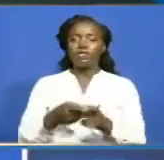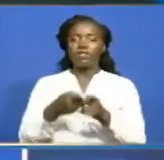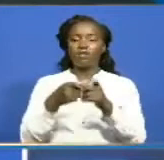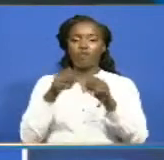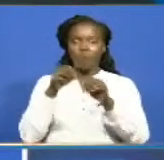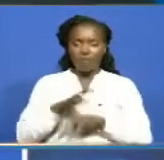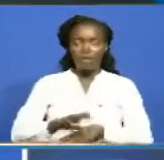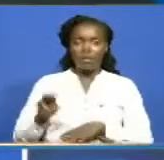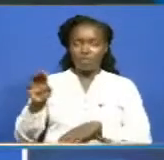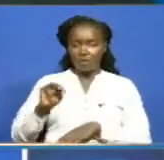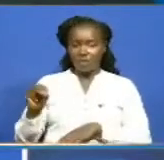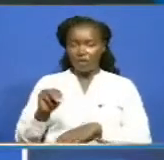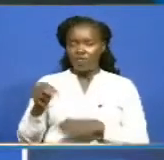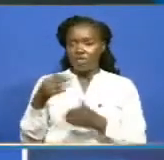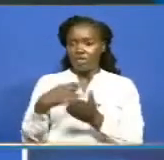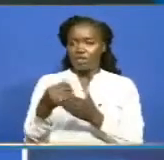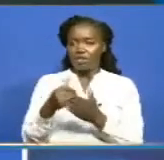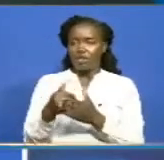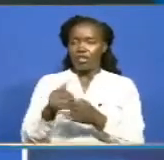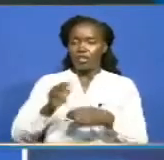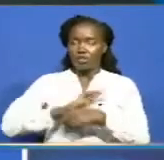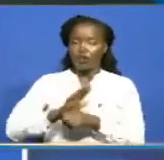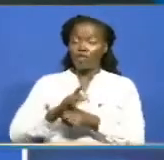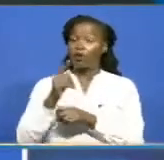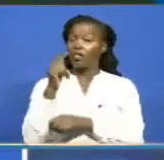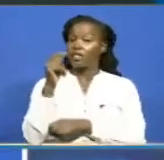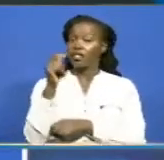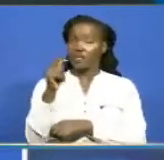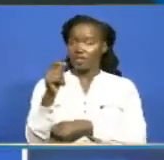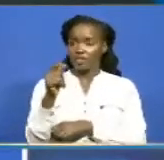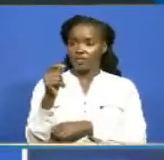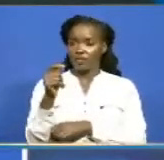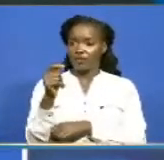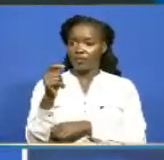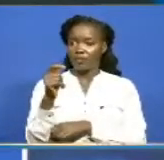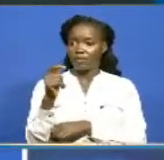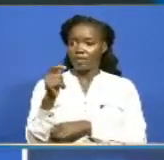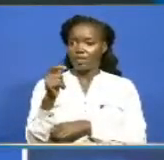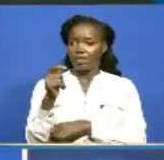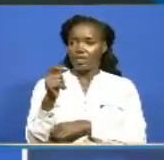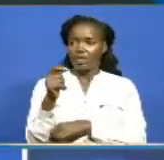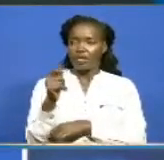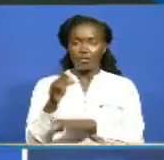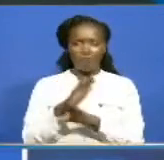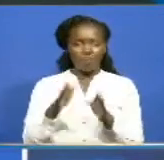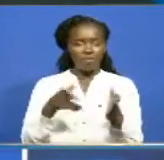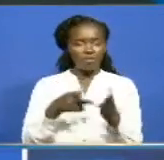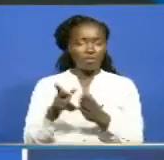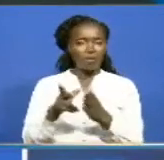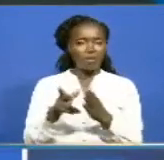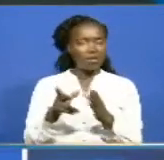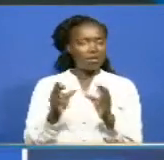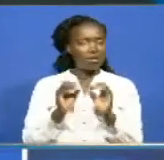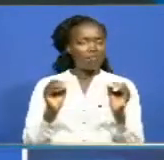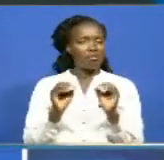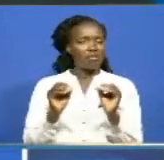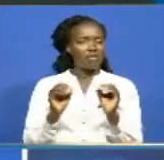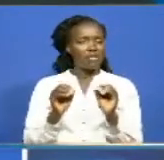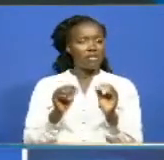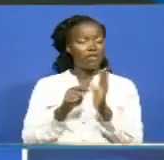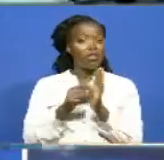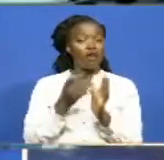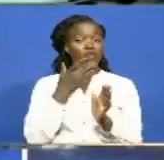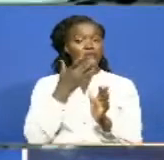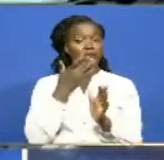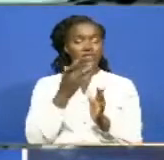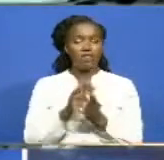shillings COVID-19 tender. According to the committee, there are inconsistencies in the payment modalities that points to